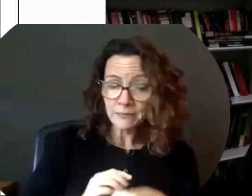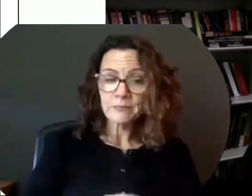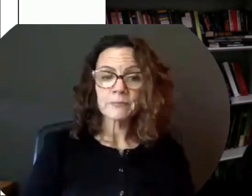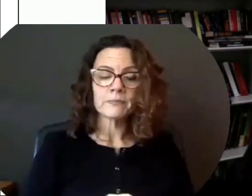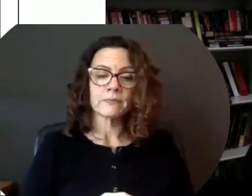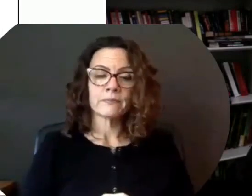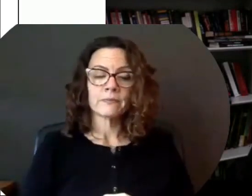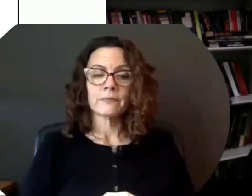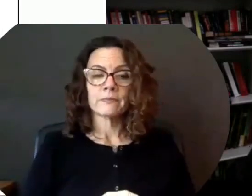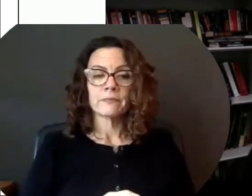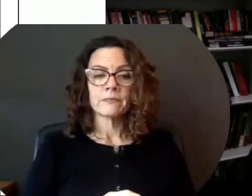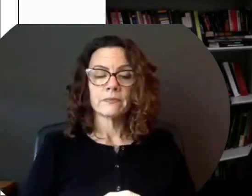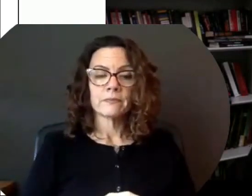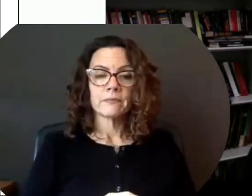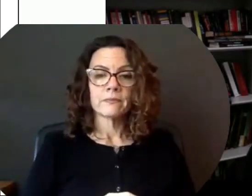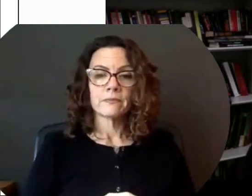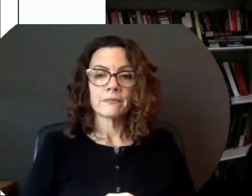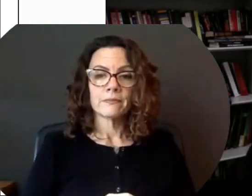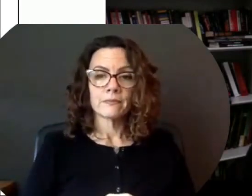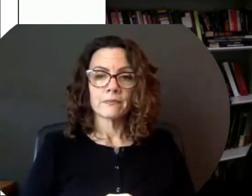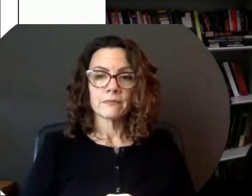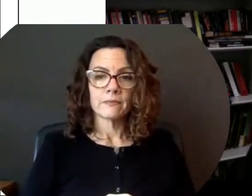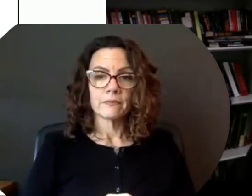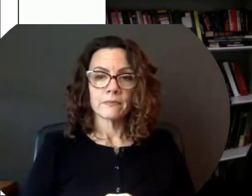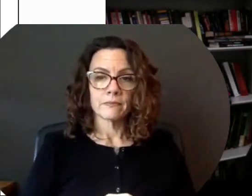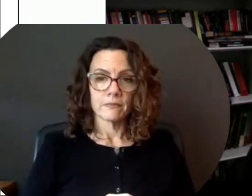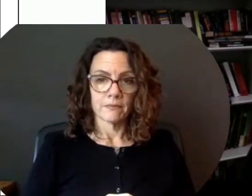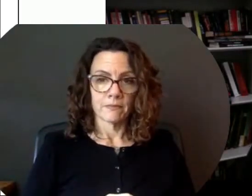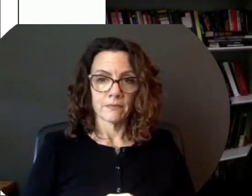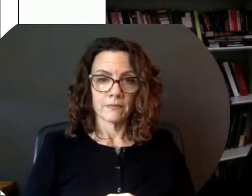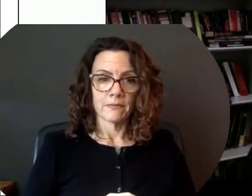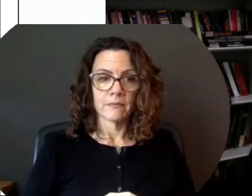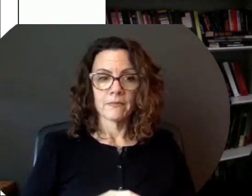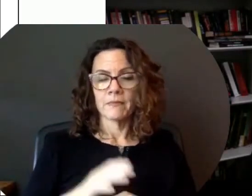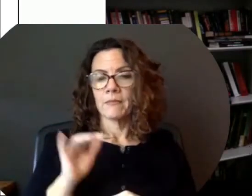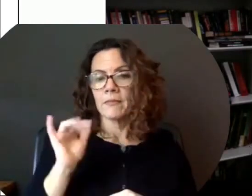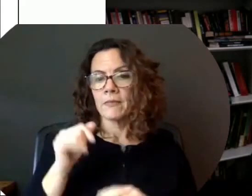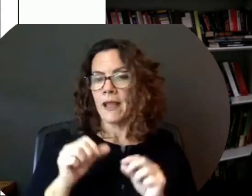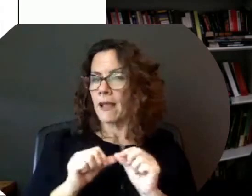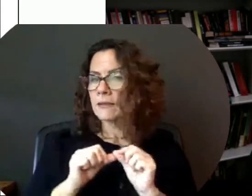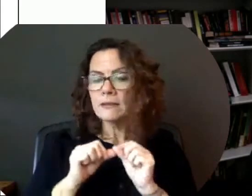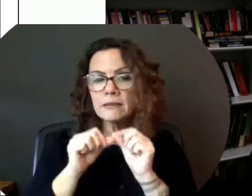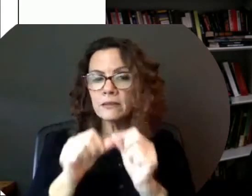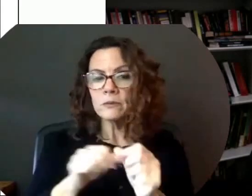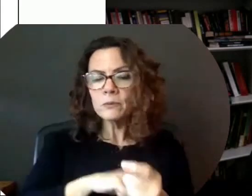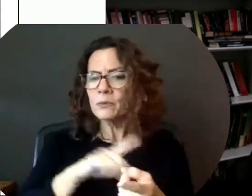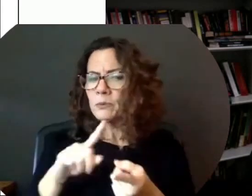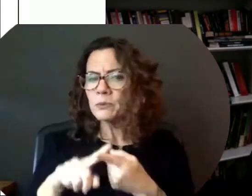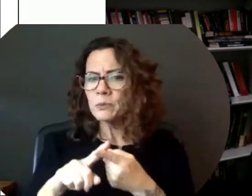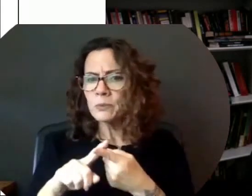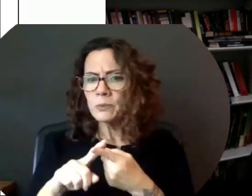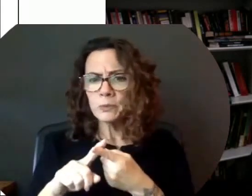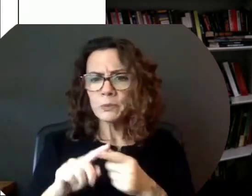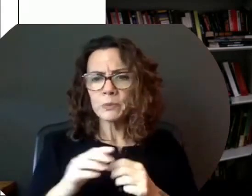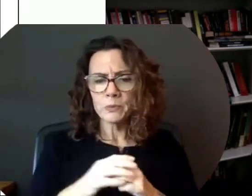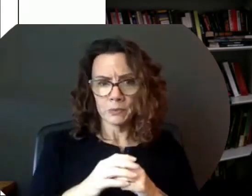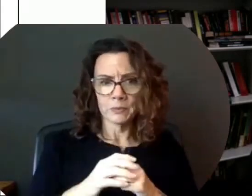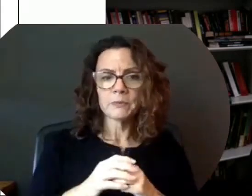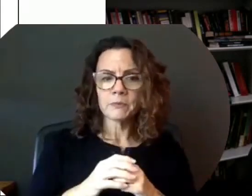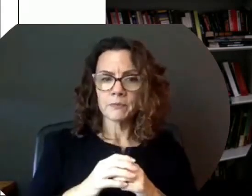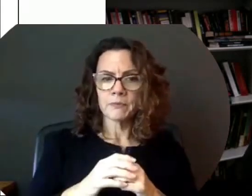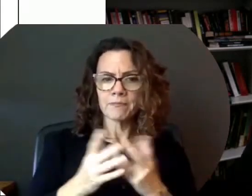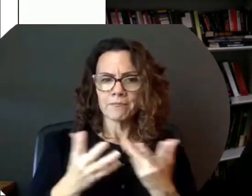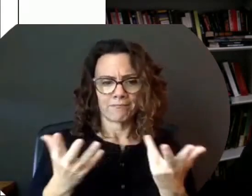food inequality that is often codified or hidden under the discourse of the